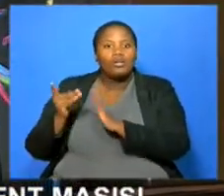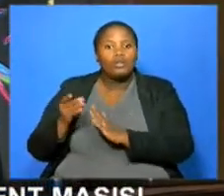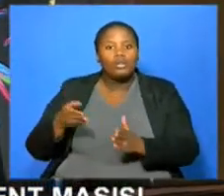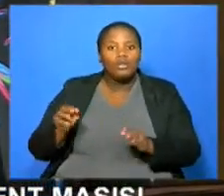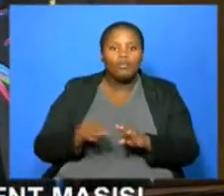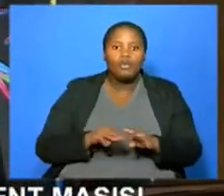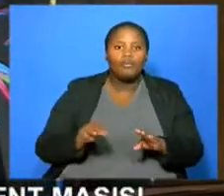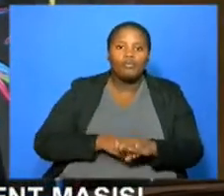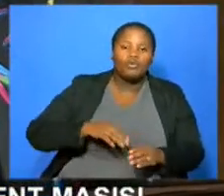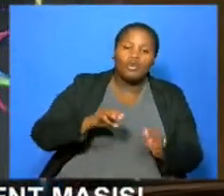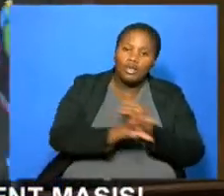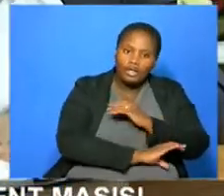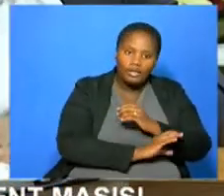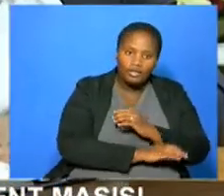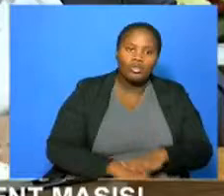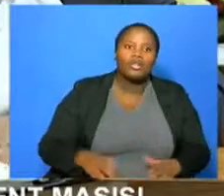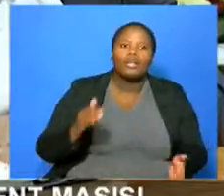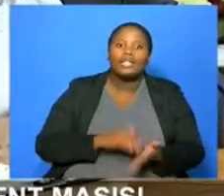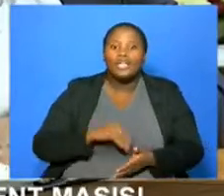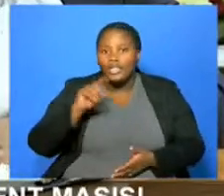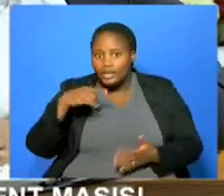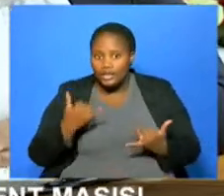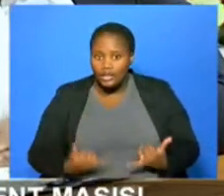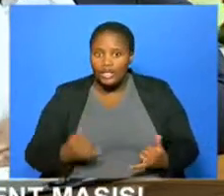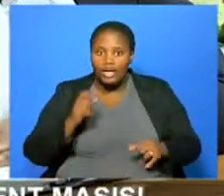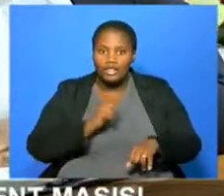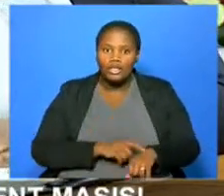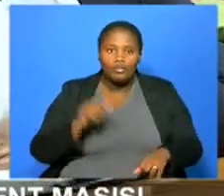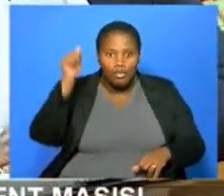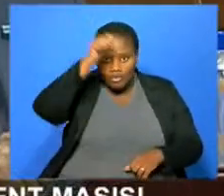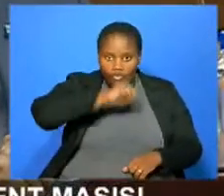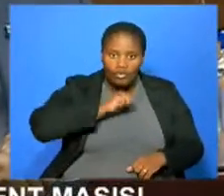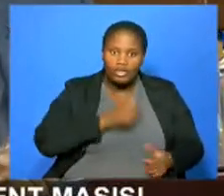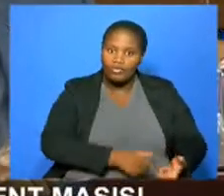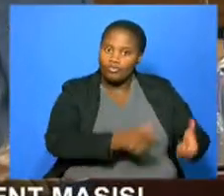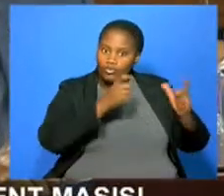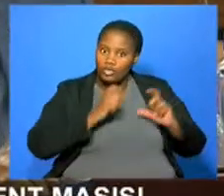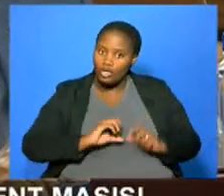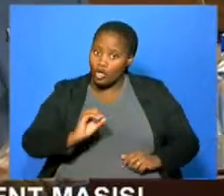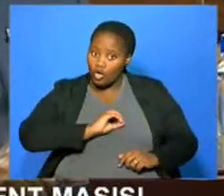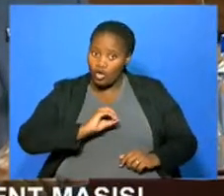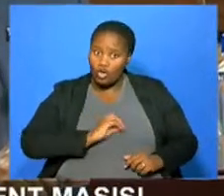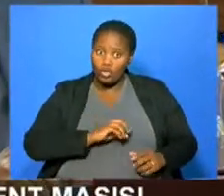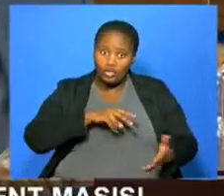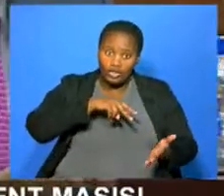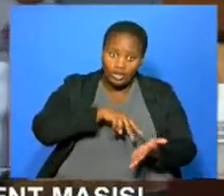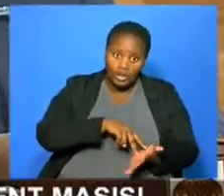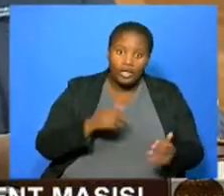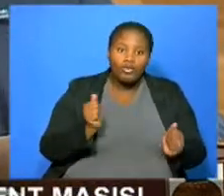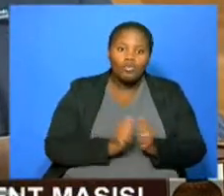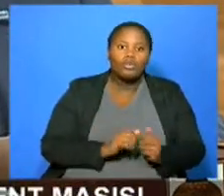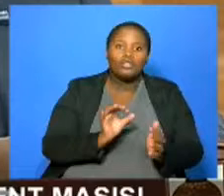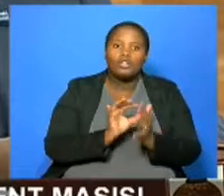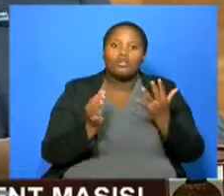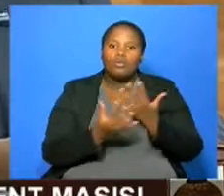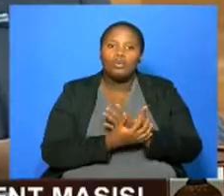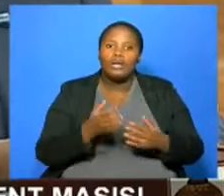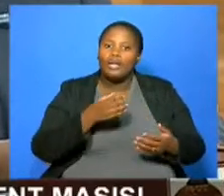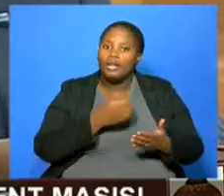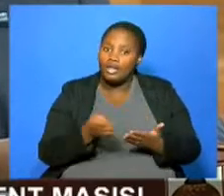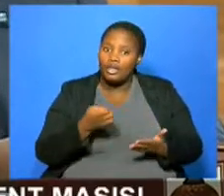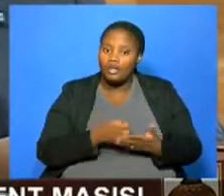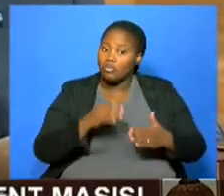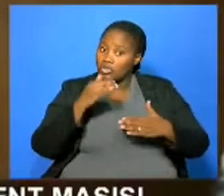member states. Mr. Gatete says it is time Africa claims her spot in the global economic stage,